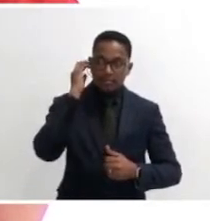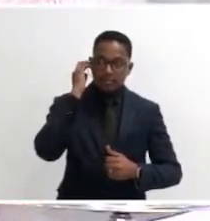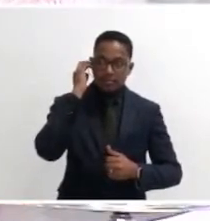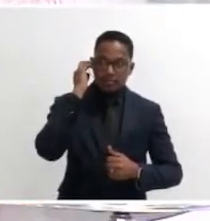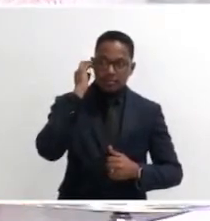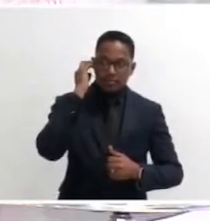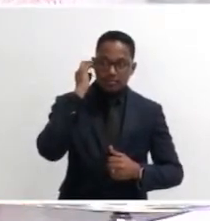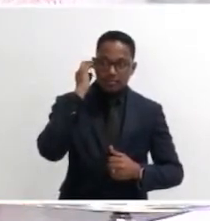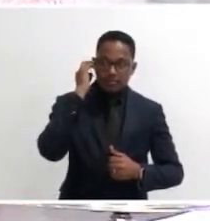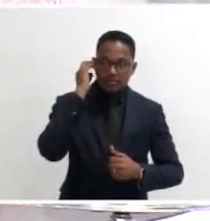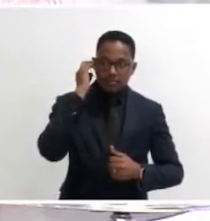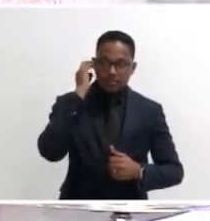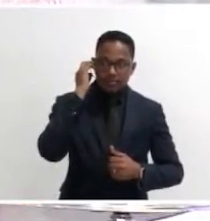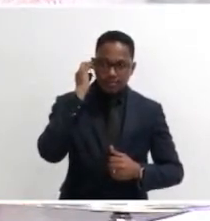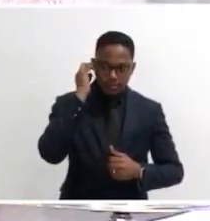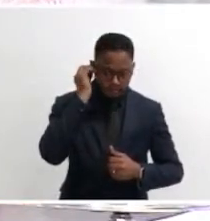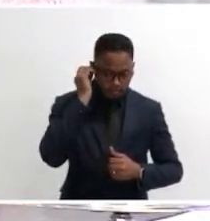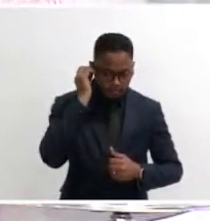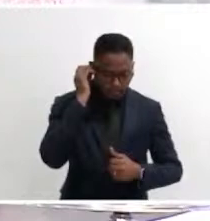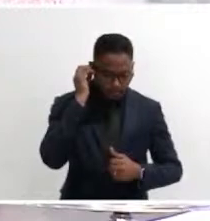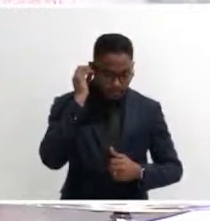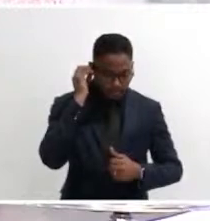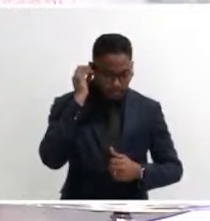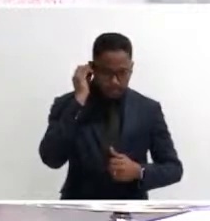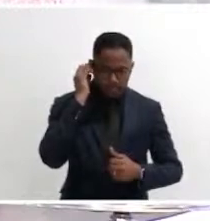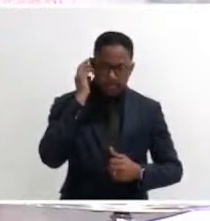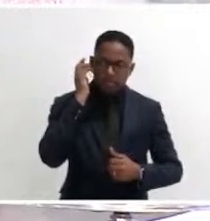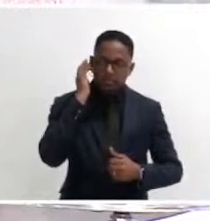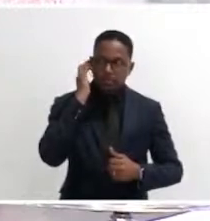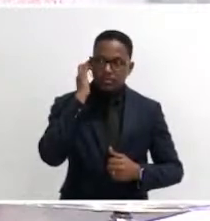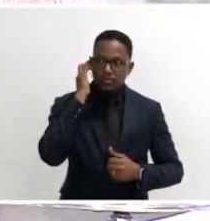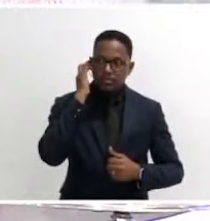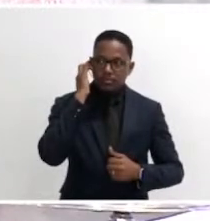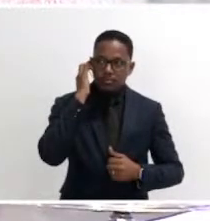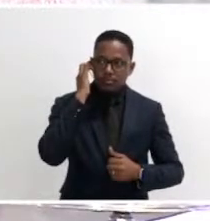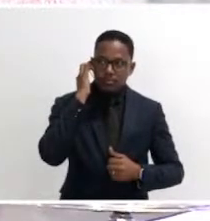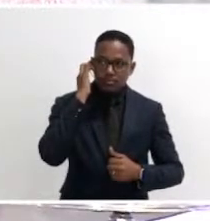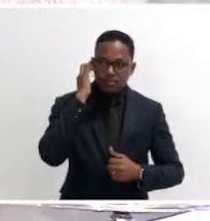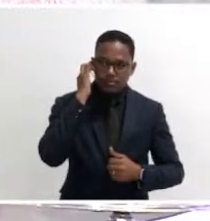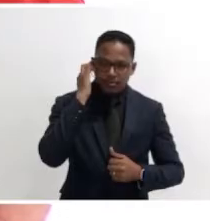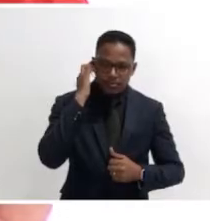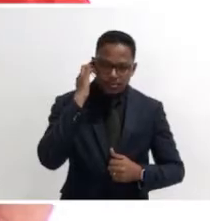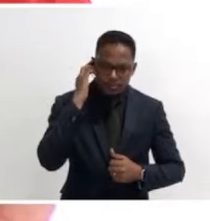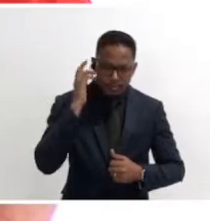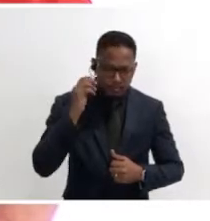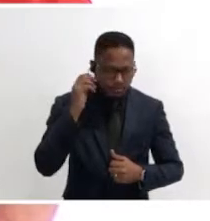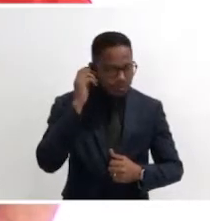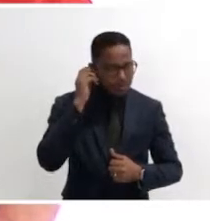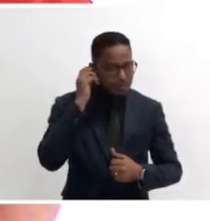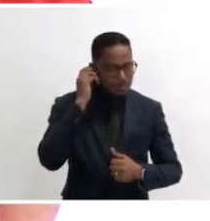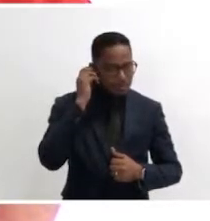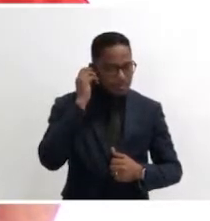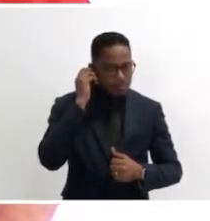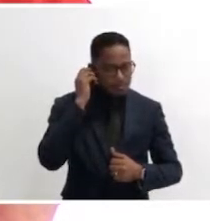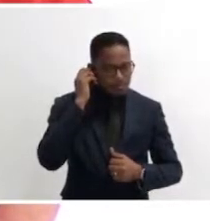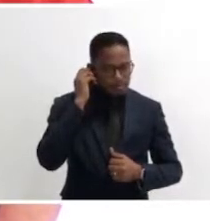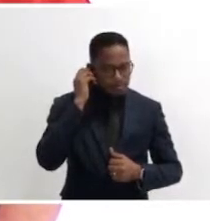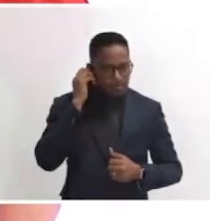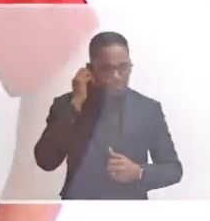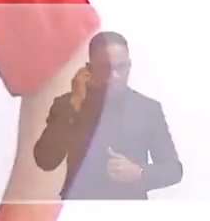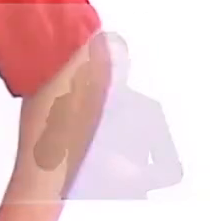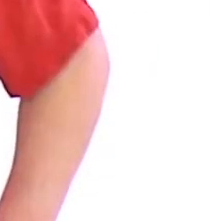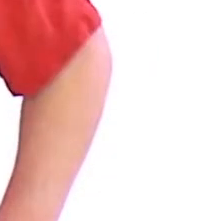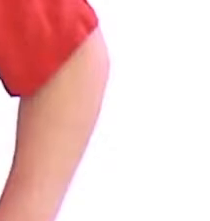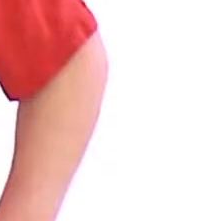chip, and they explained a little bit about it, and it just fascinated me. And so I hope that